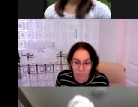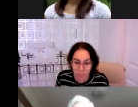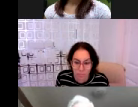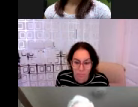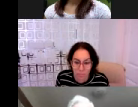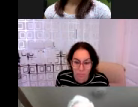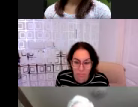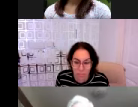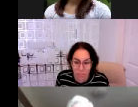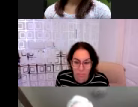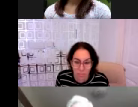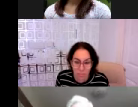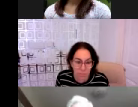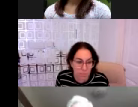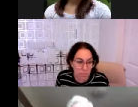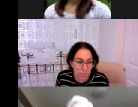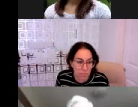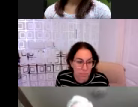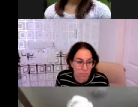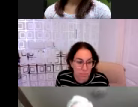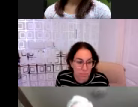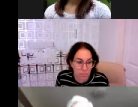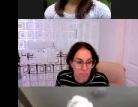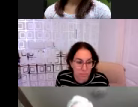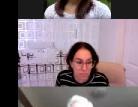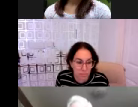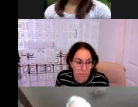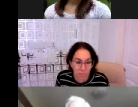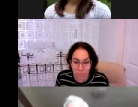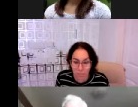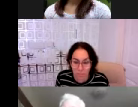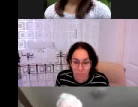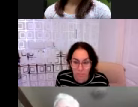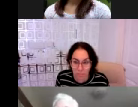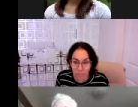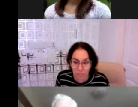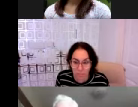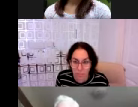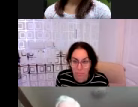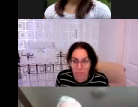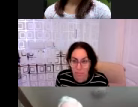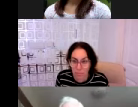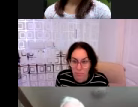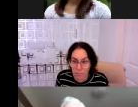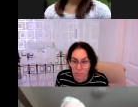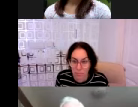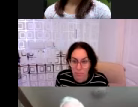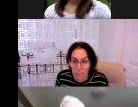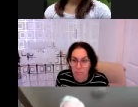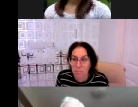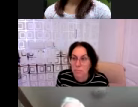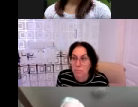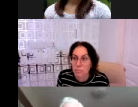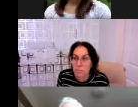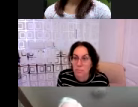from Worker and Hensch. They say that the classic notion of a critical period is a window, typically early in development, during which a